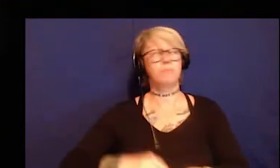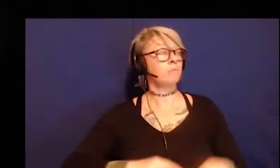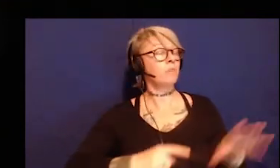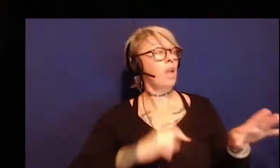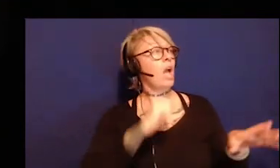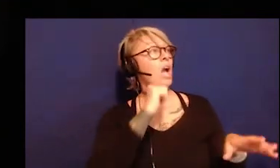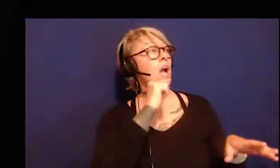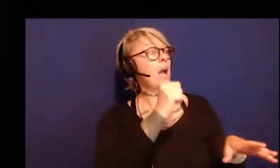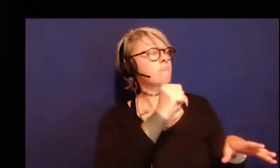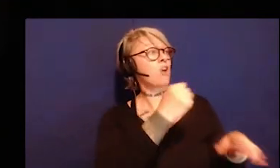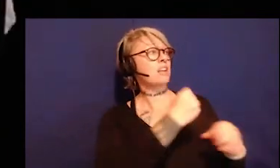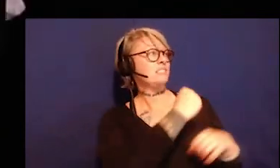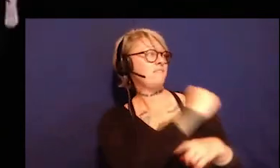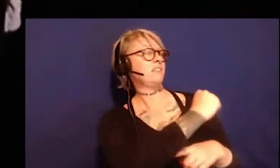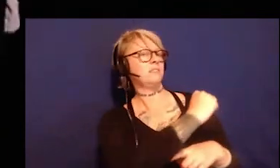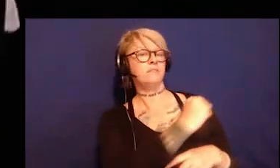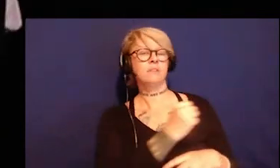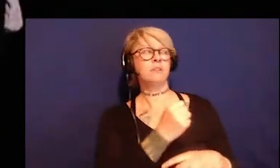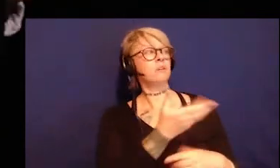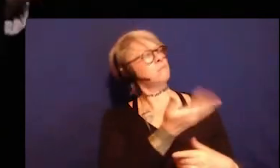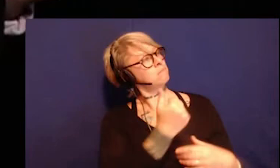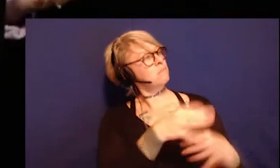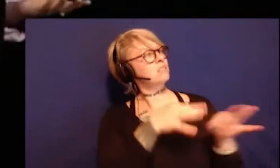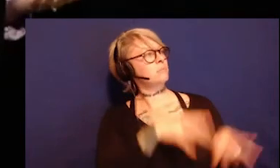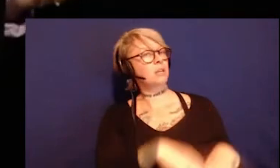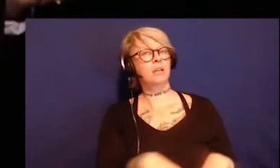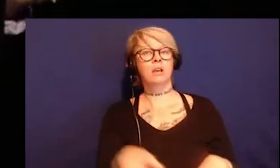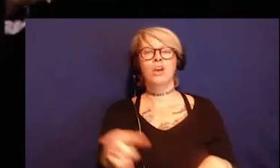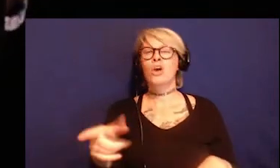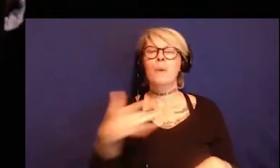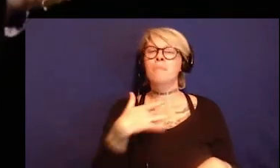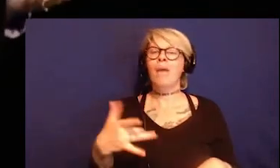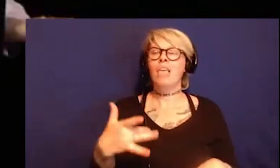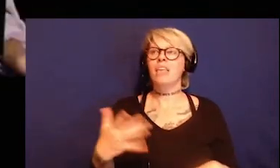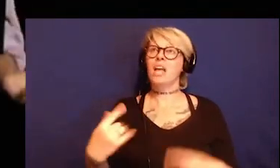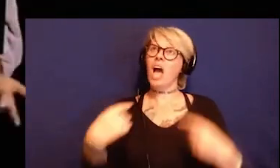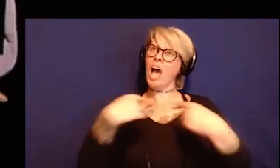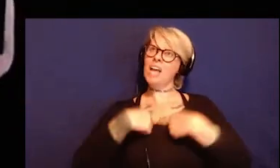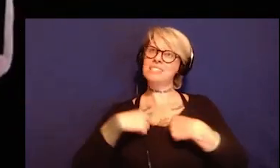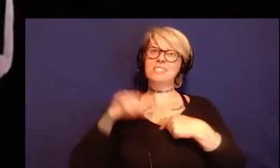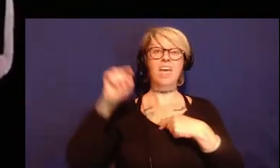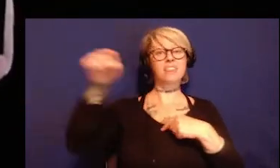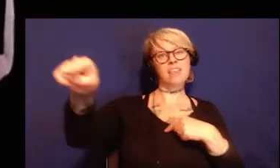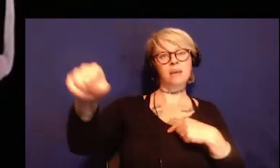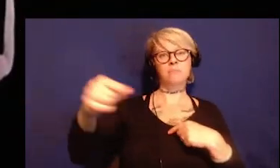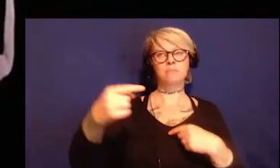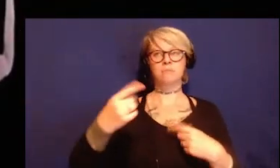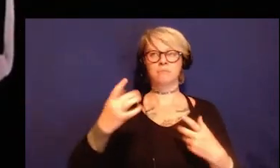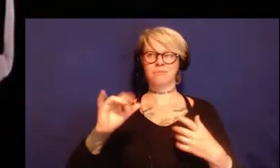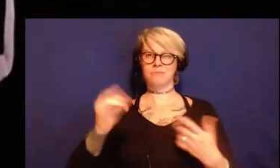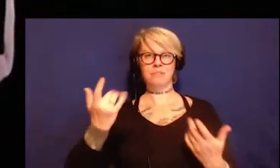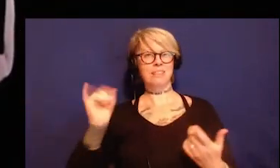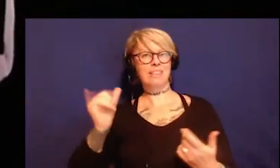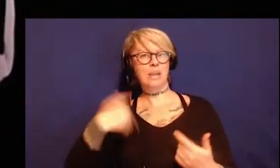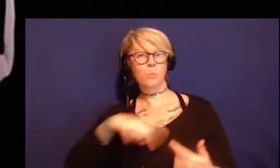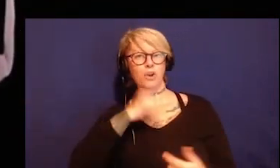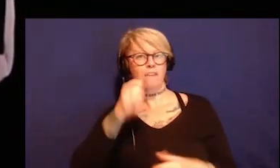Explain. Well, you're so us and them about it, as if we're not from there. We're not from